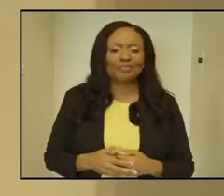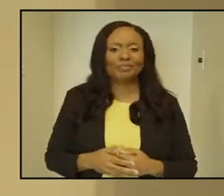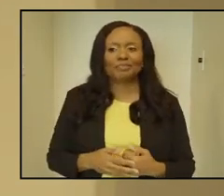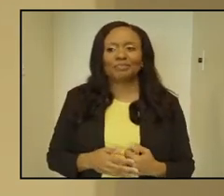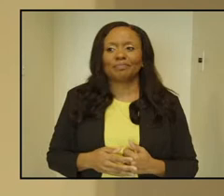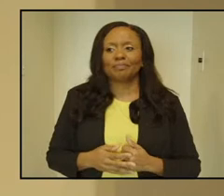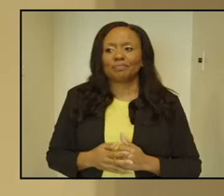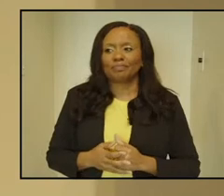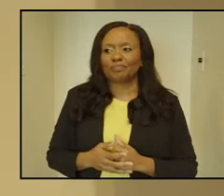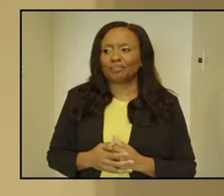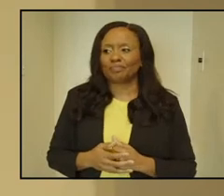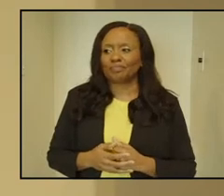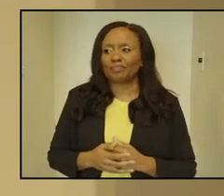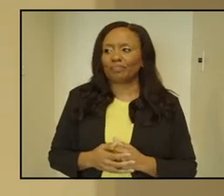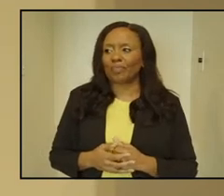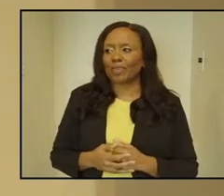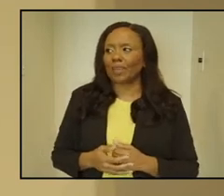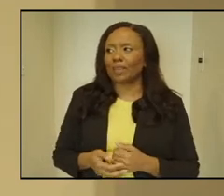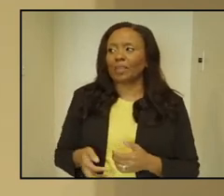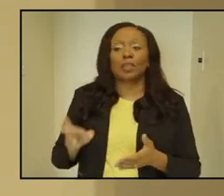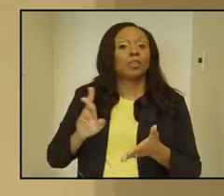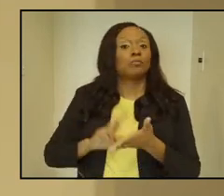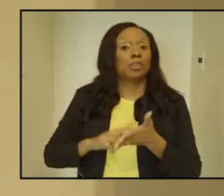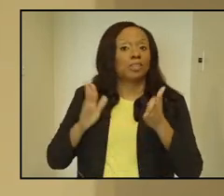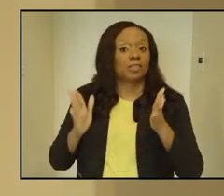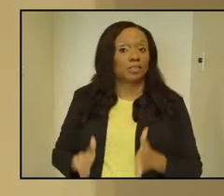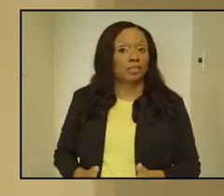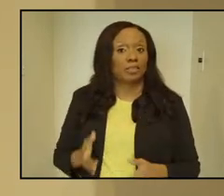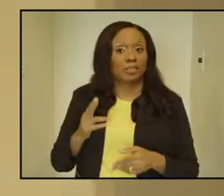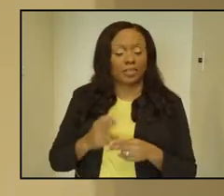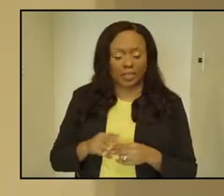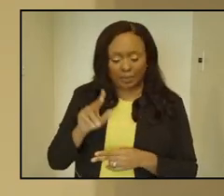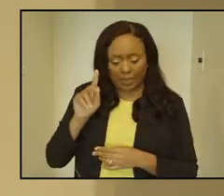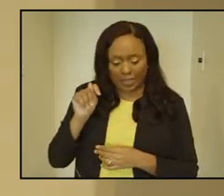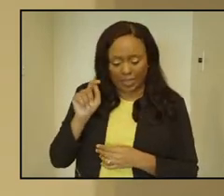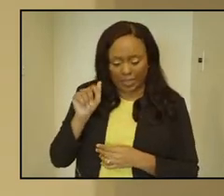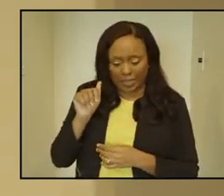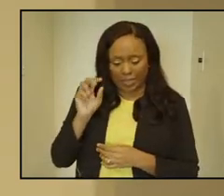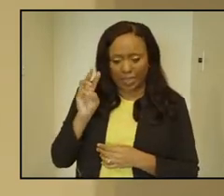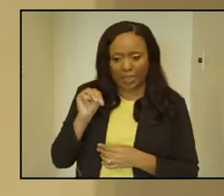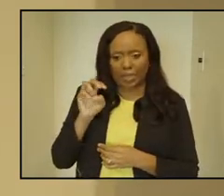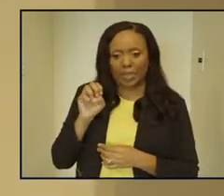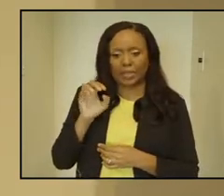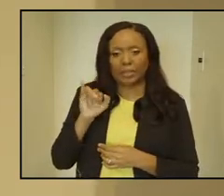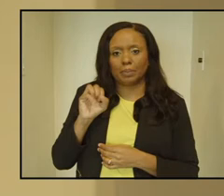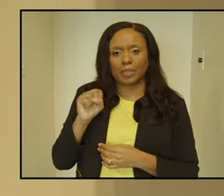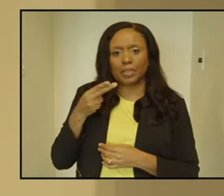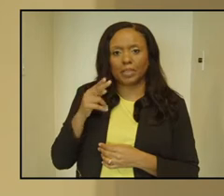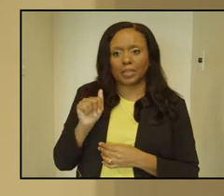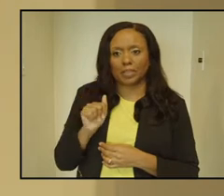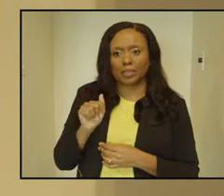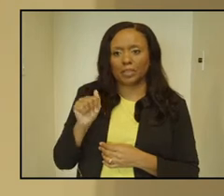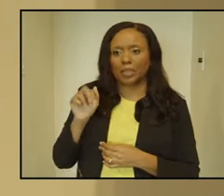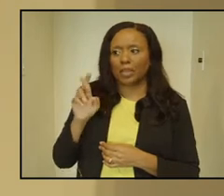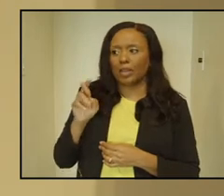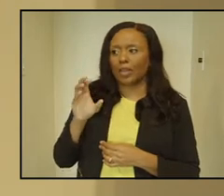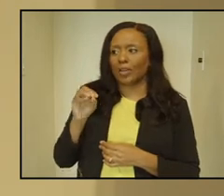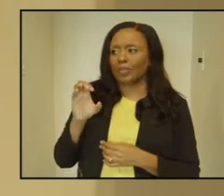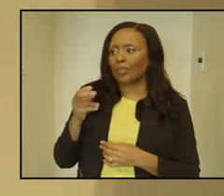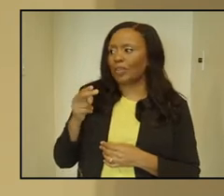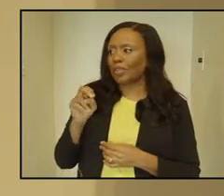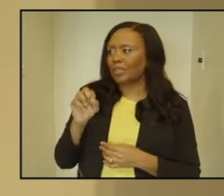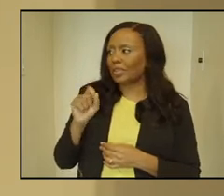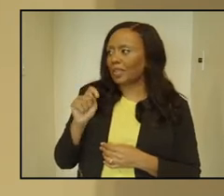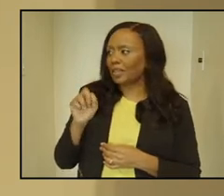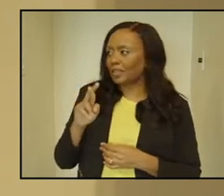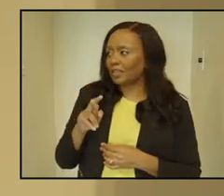To the Registrar, Tamisha Rochester, words cannot express the gratitude we have for you. Even